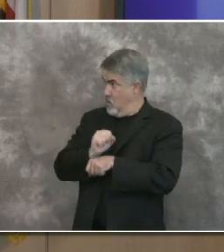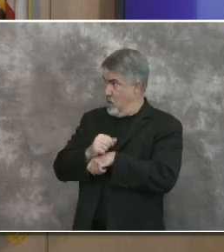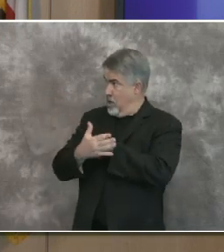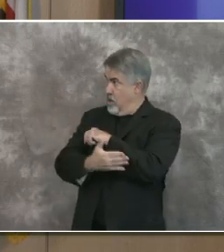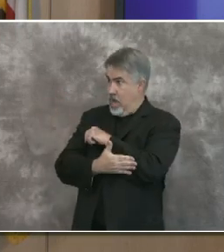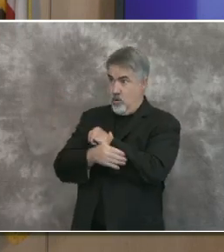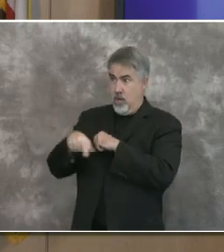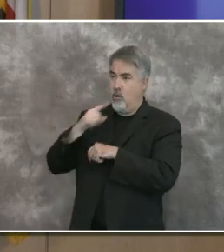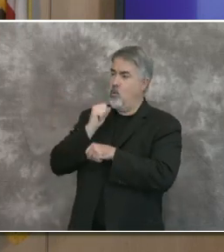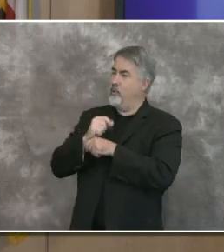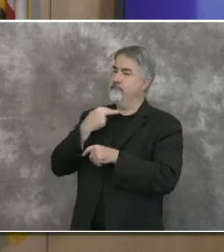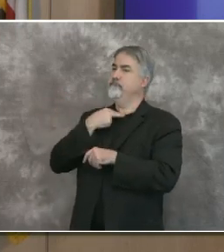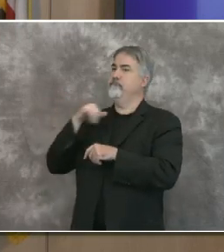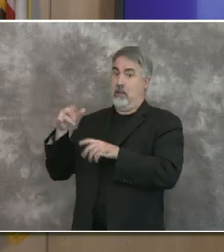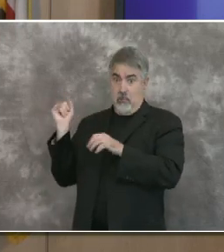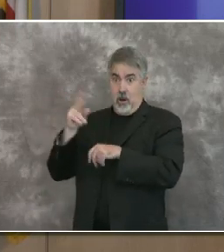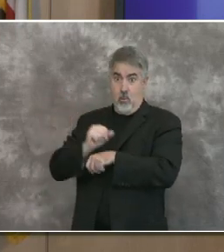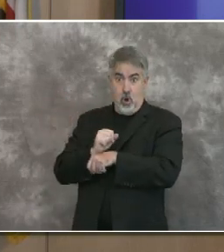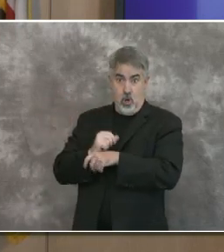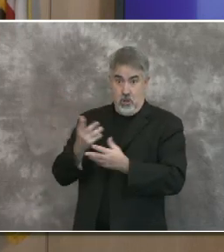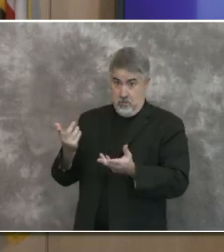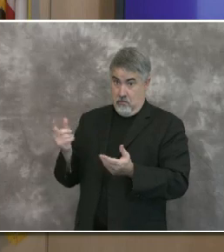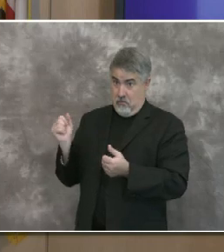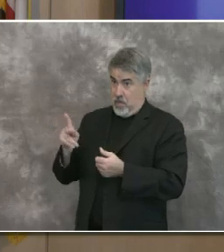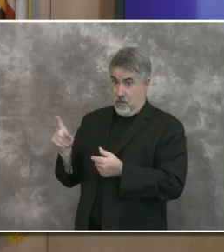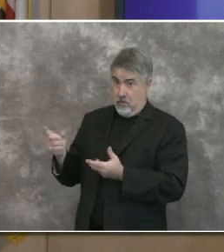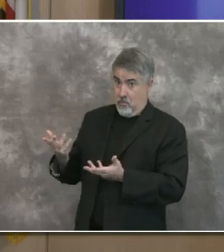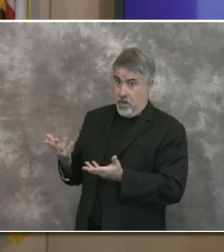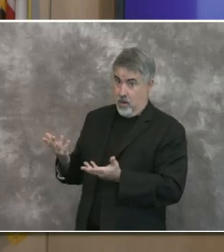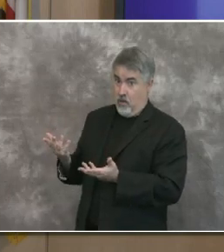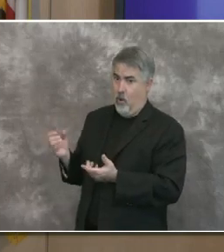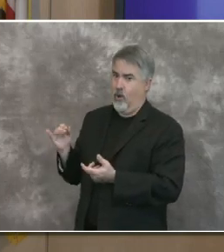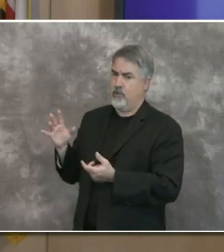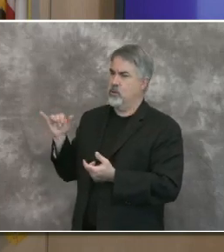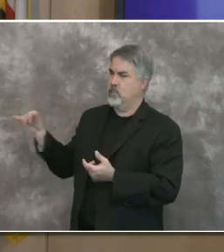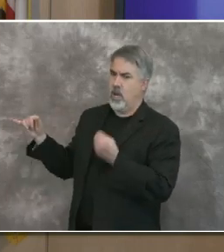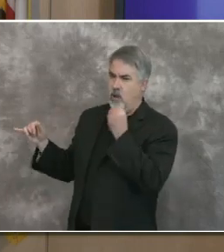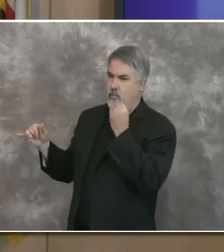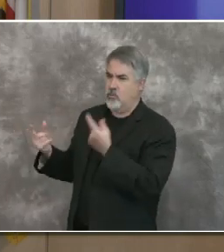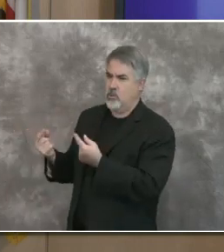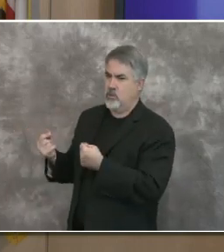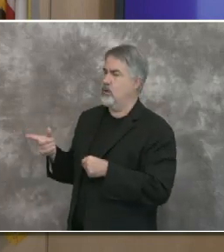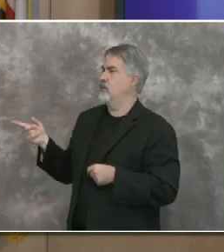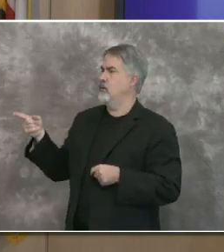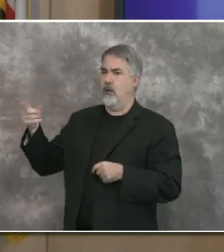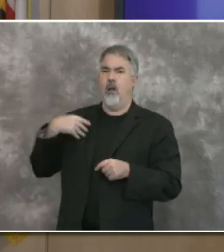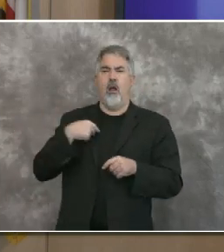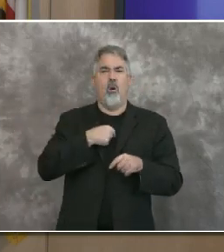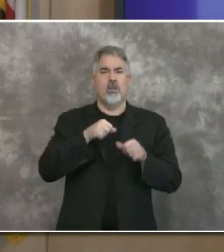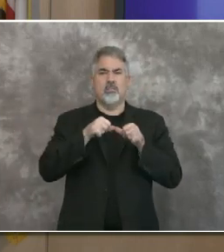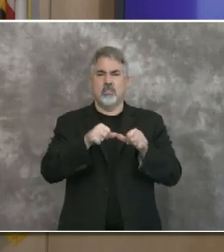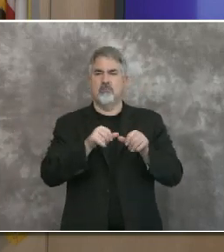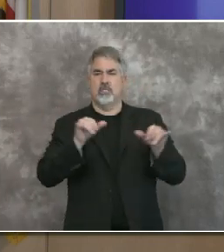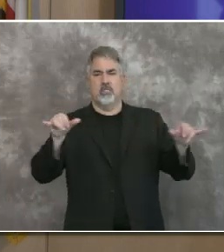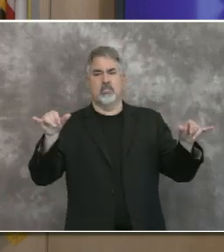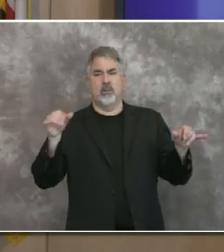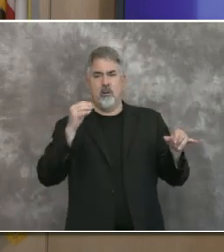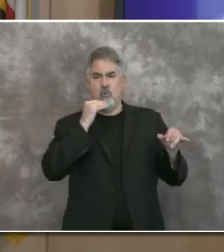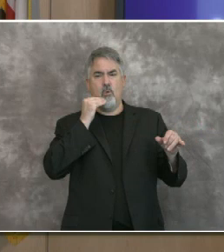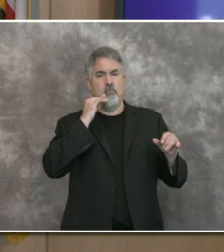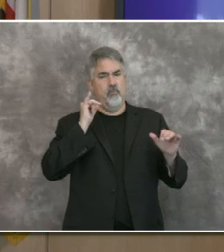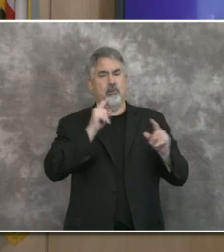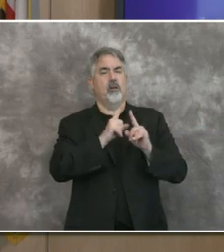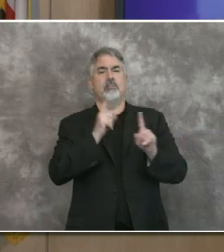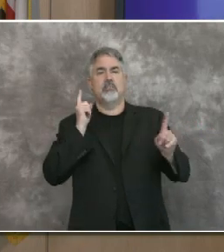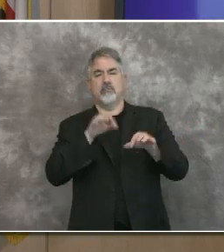they're working from home? All right, thank you, Brandon. We're going to continue to encourage teleworking where it is a viable option and where it can